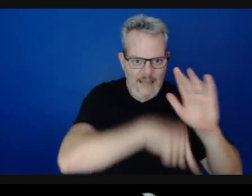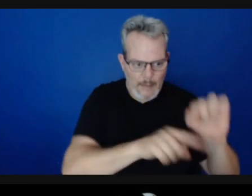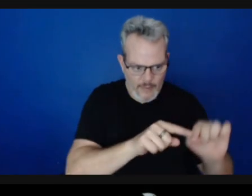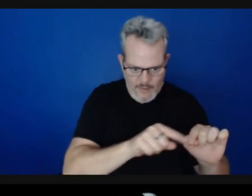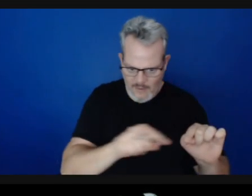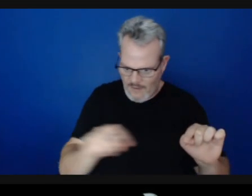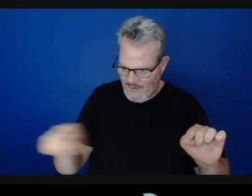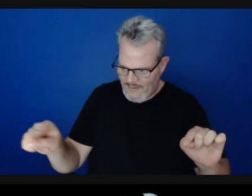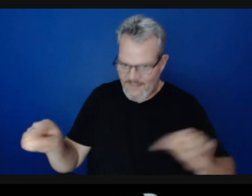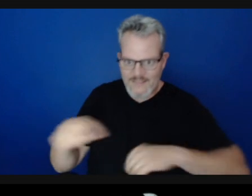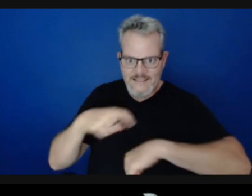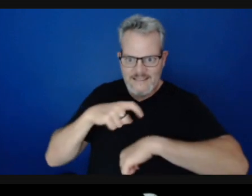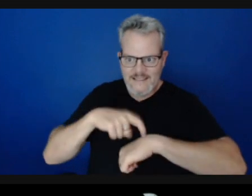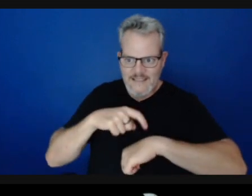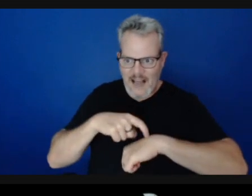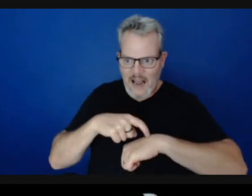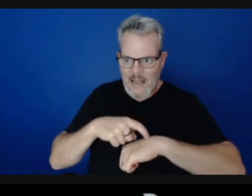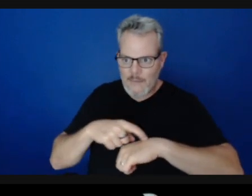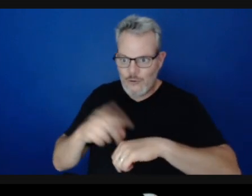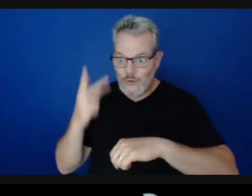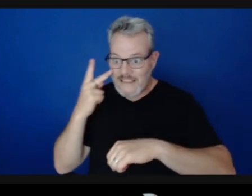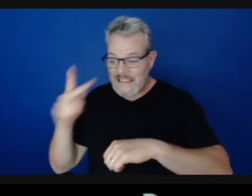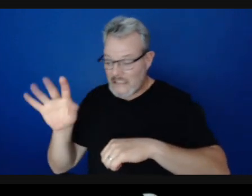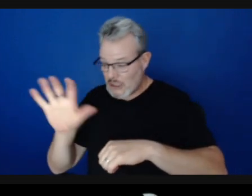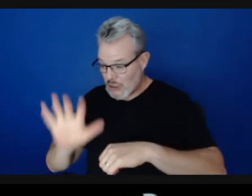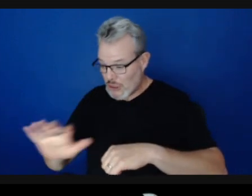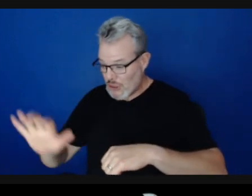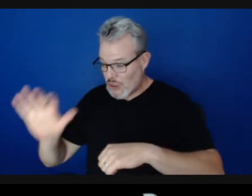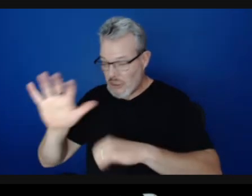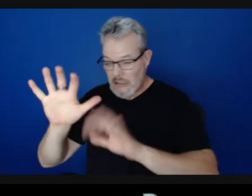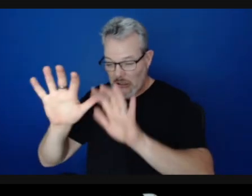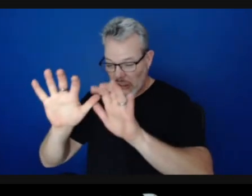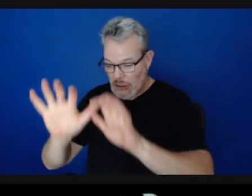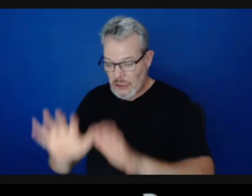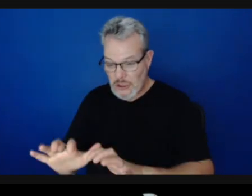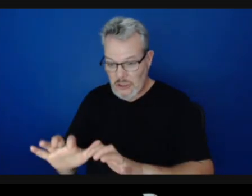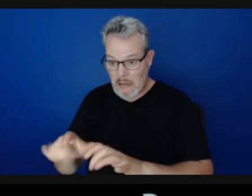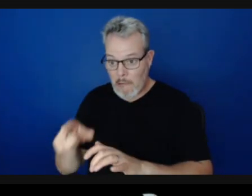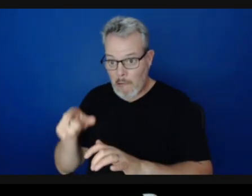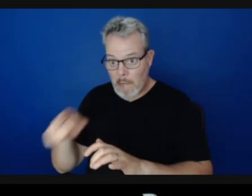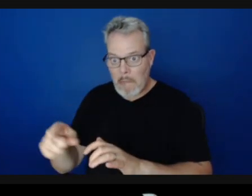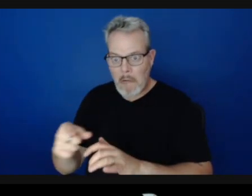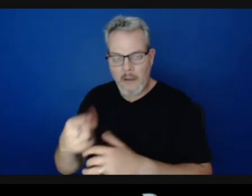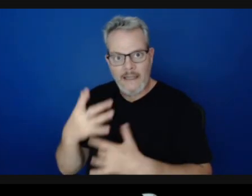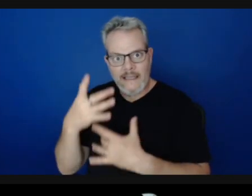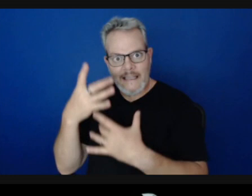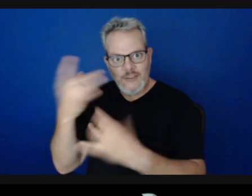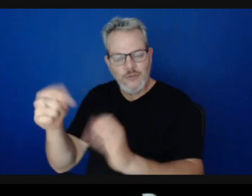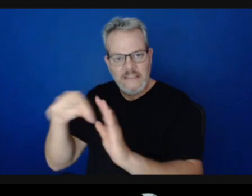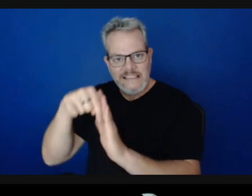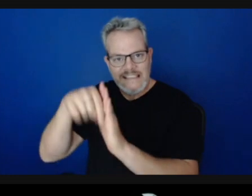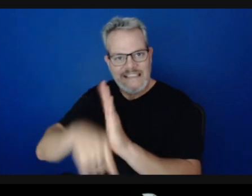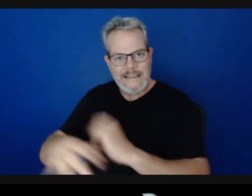deep earthquakes under Mauna Loa are the most interesting thing that's happened since that eruption occurred in late 2022.